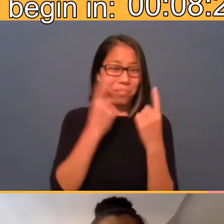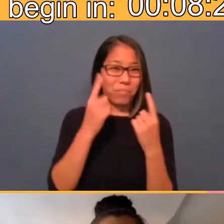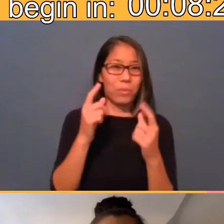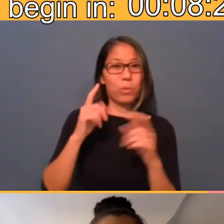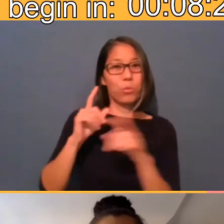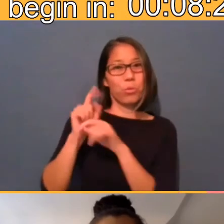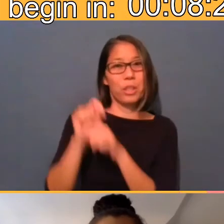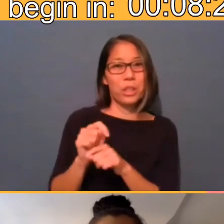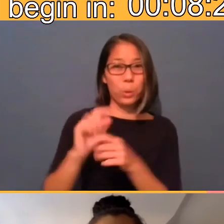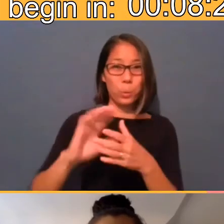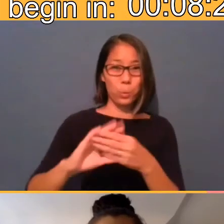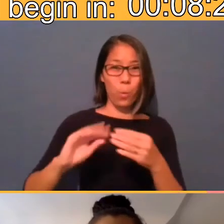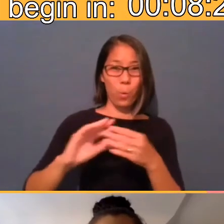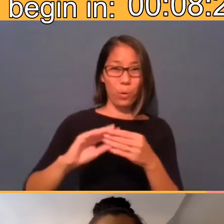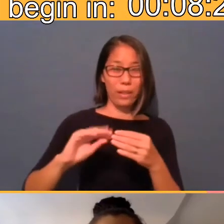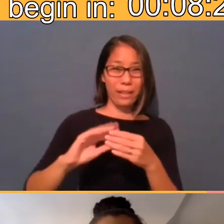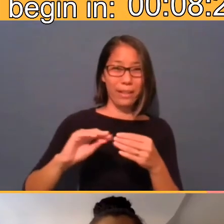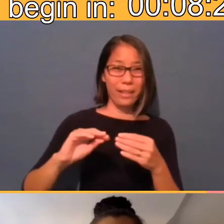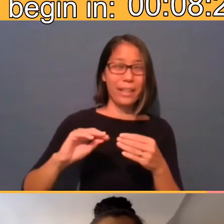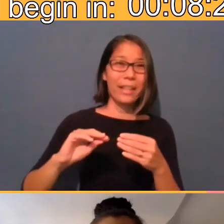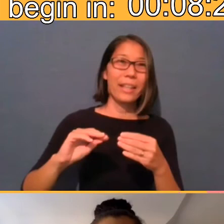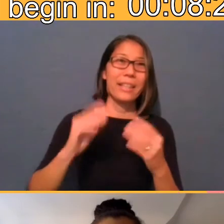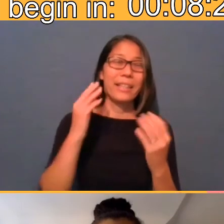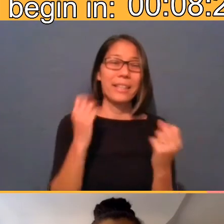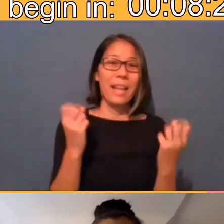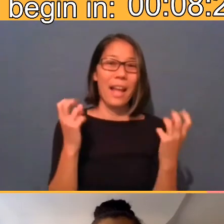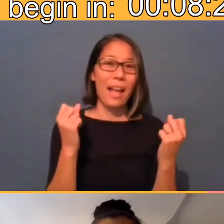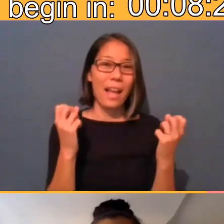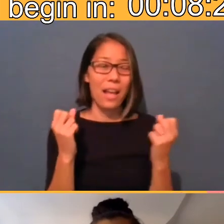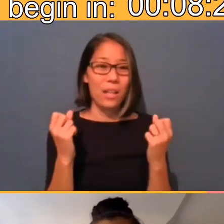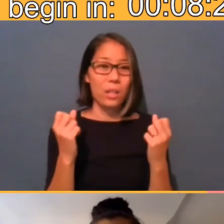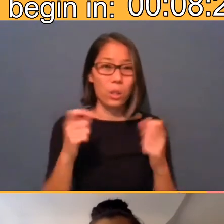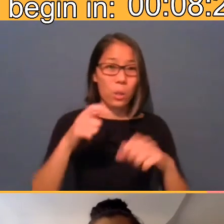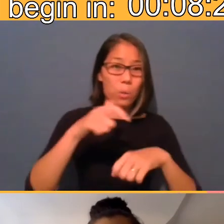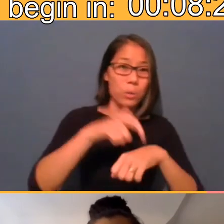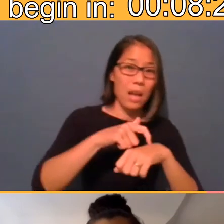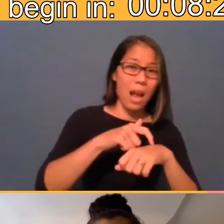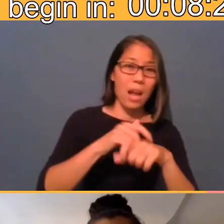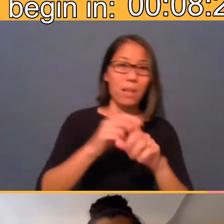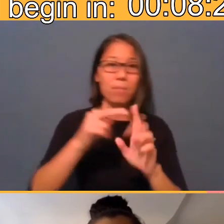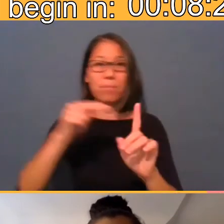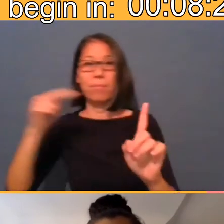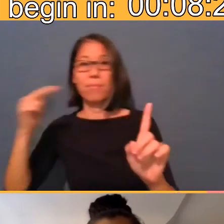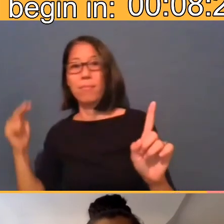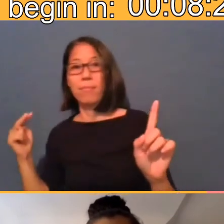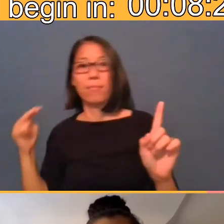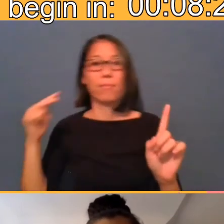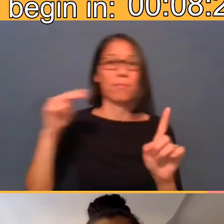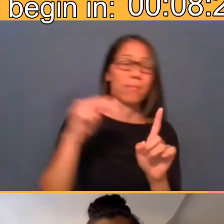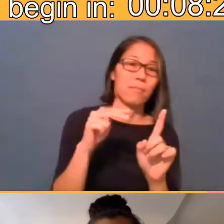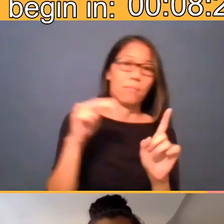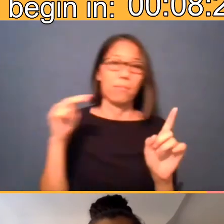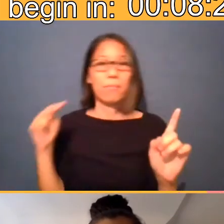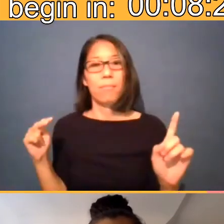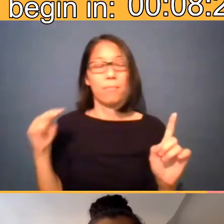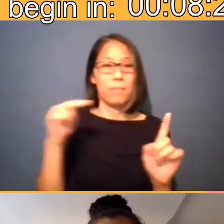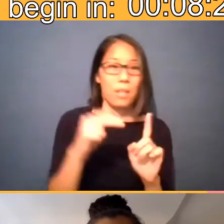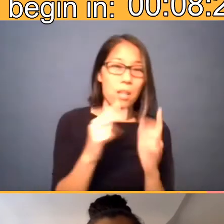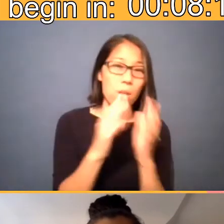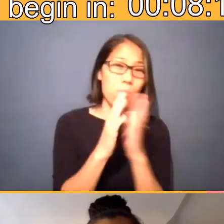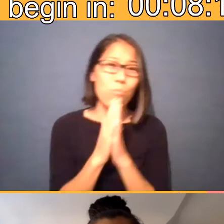So storytelling where time goes in and out of the veils, where there are prayers, there's